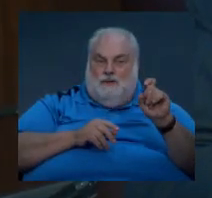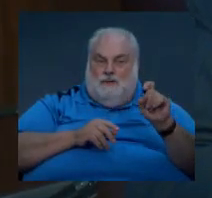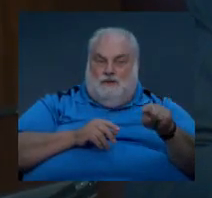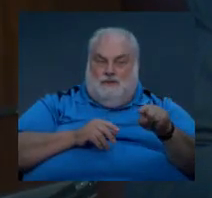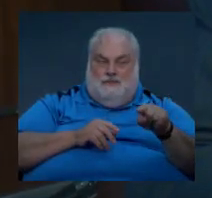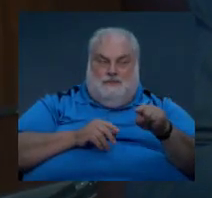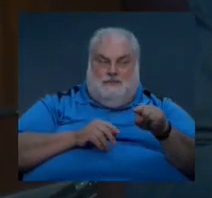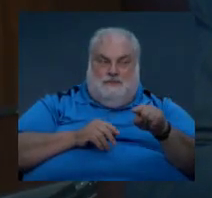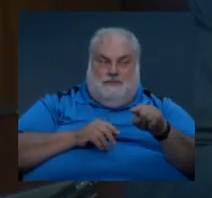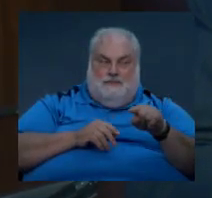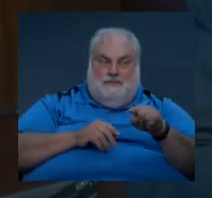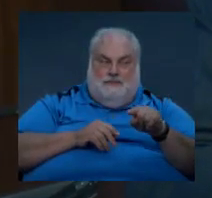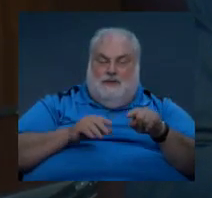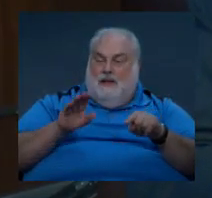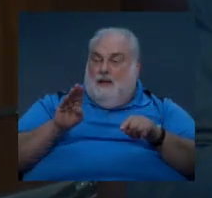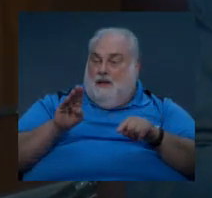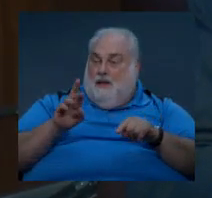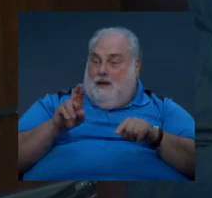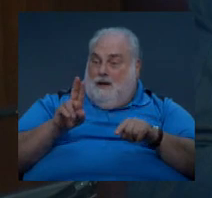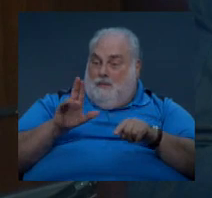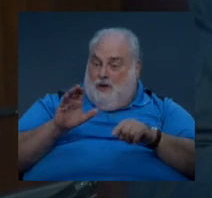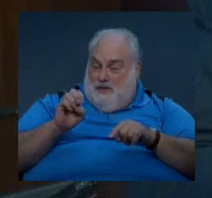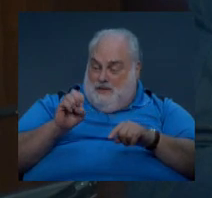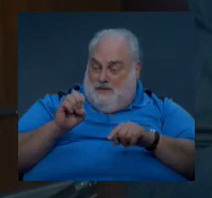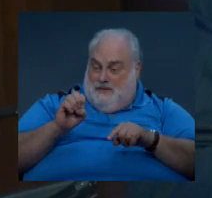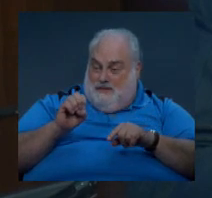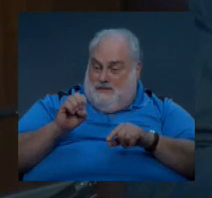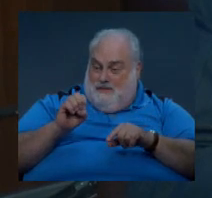I guess Bruce is